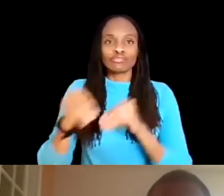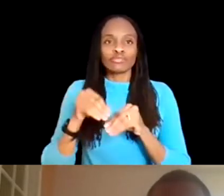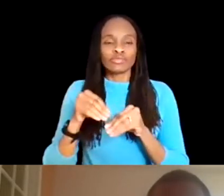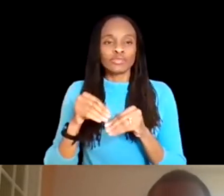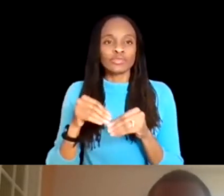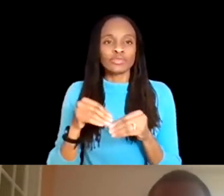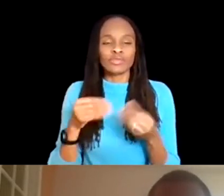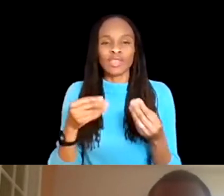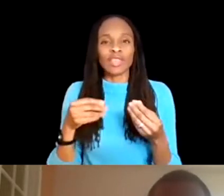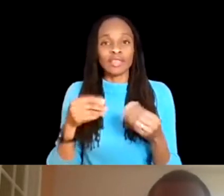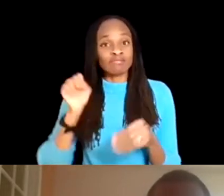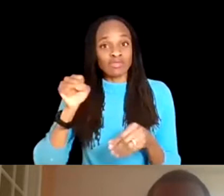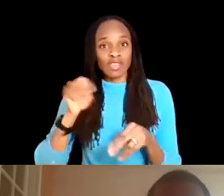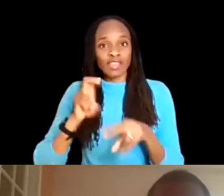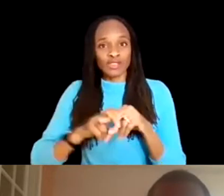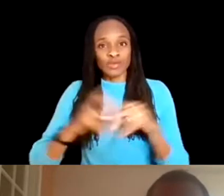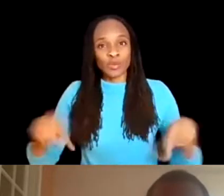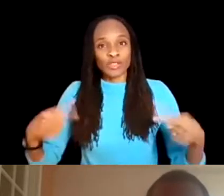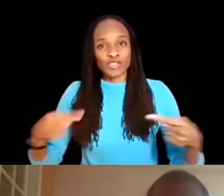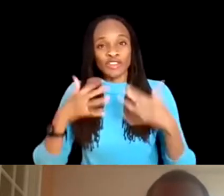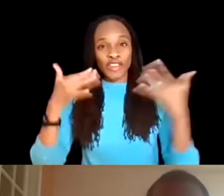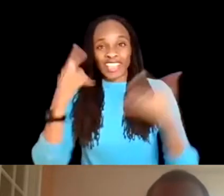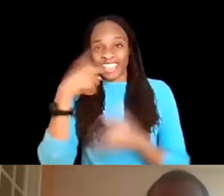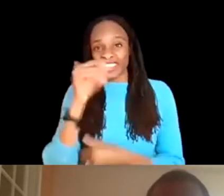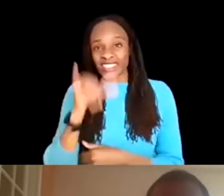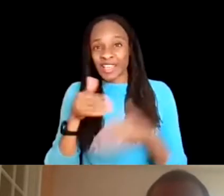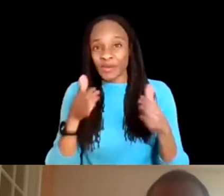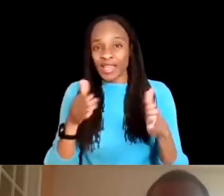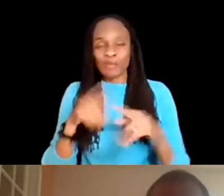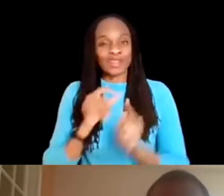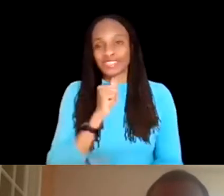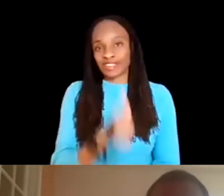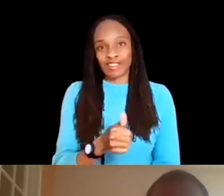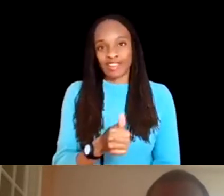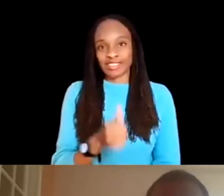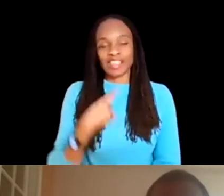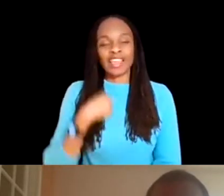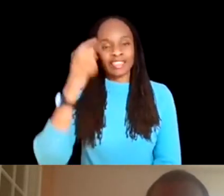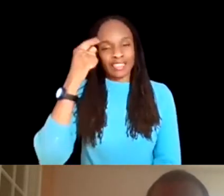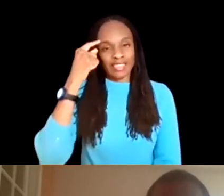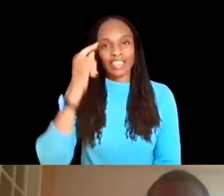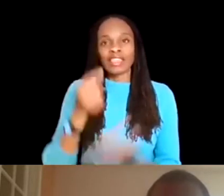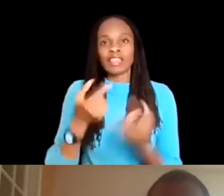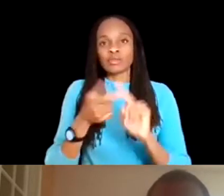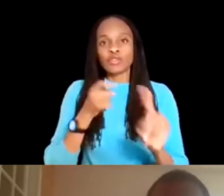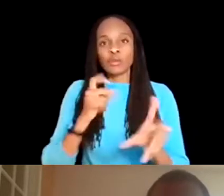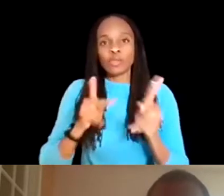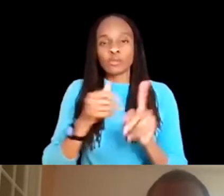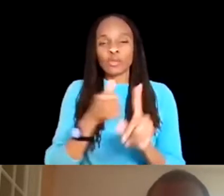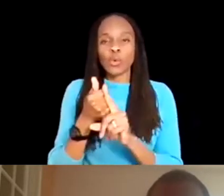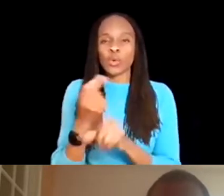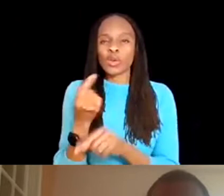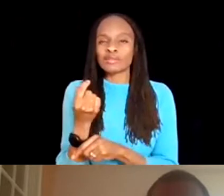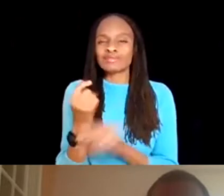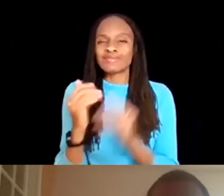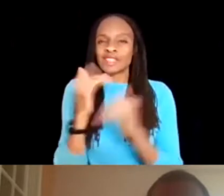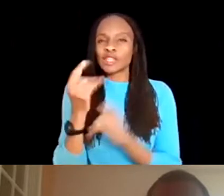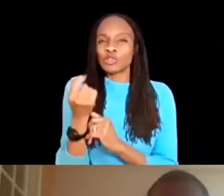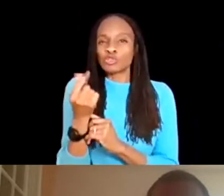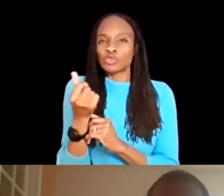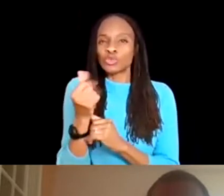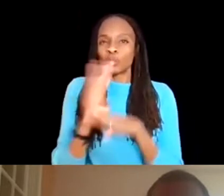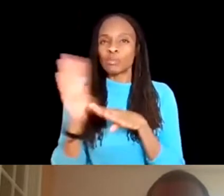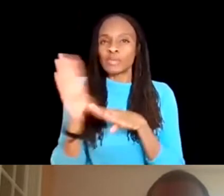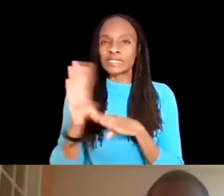wheelchair friendly, it actually really isn't. And then I think it comes from the people who are a little bit too busy, caught up on their lifestyle.